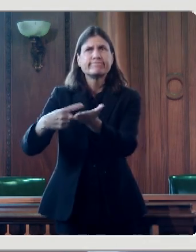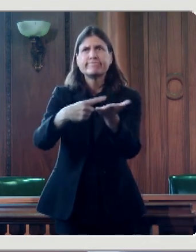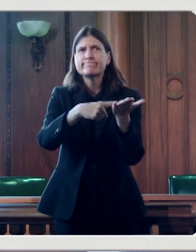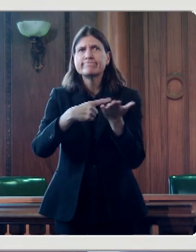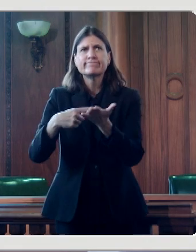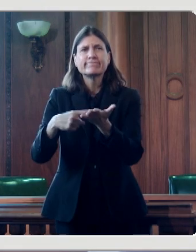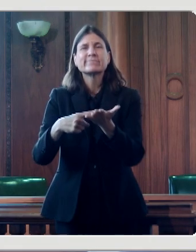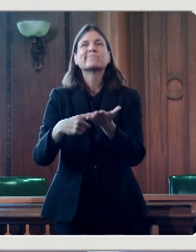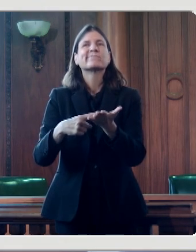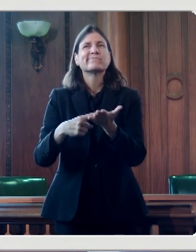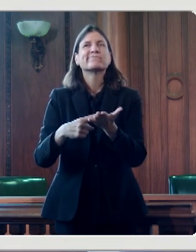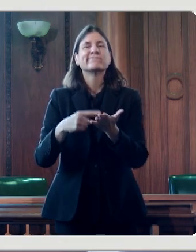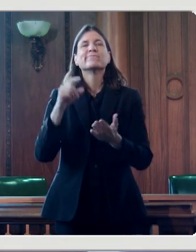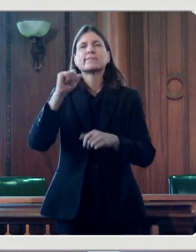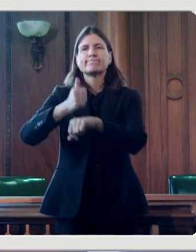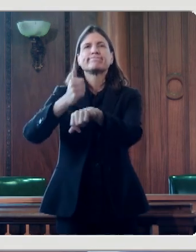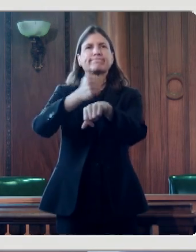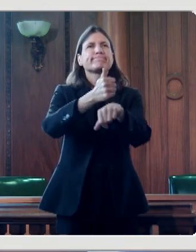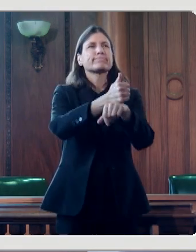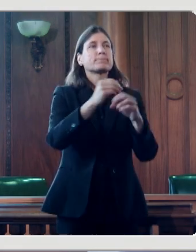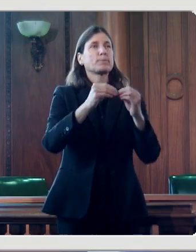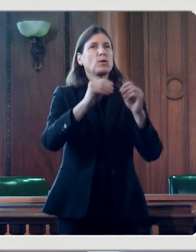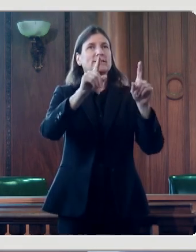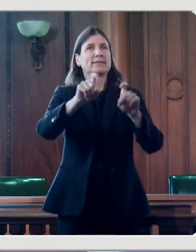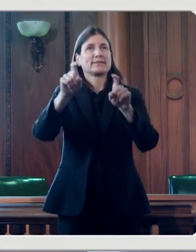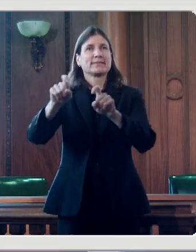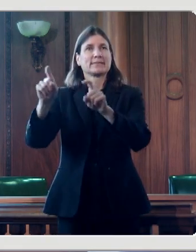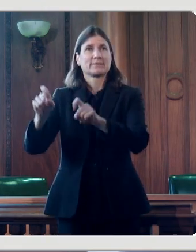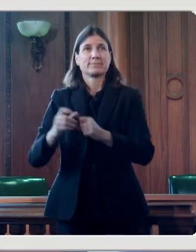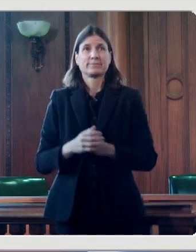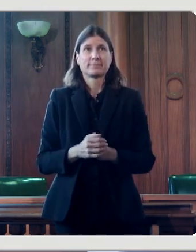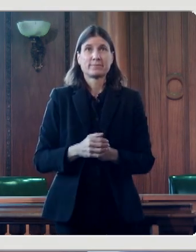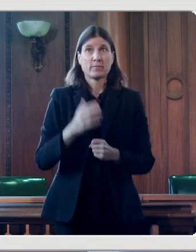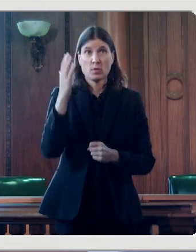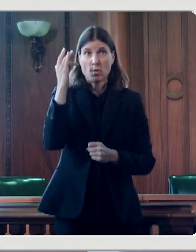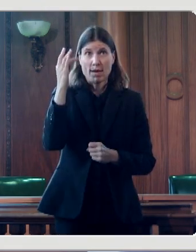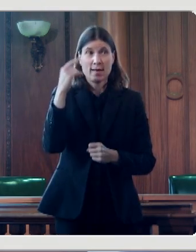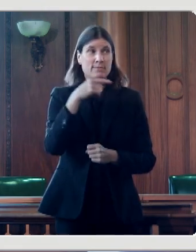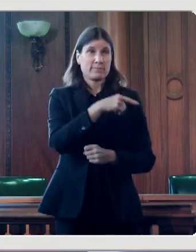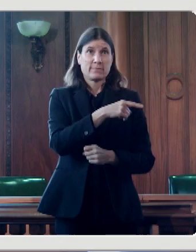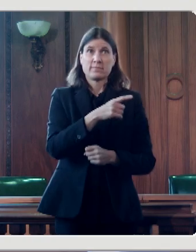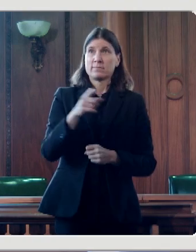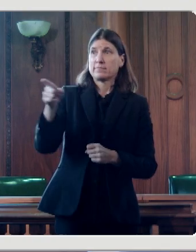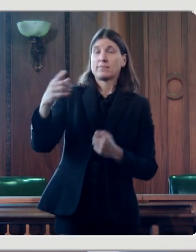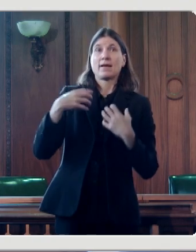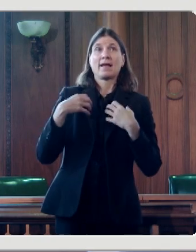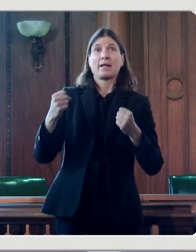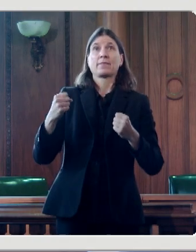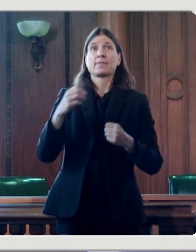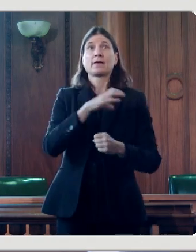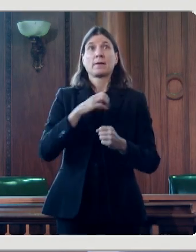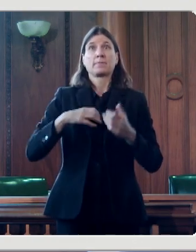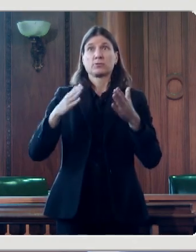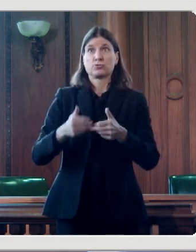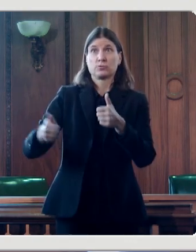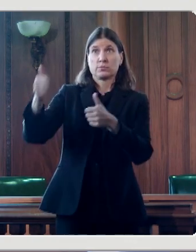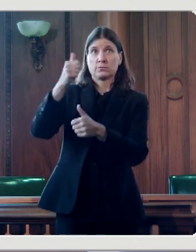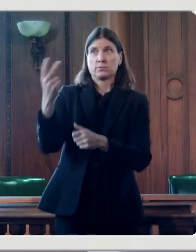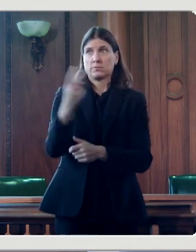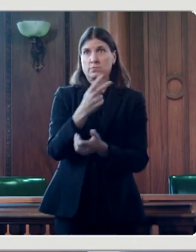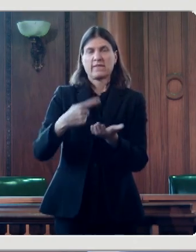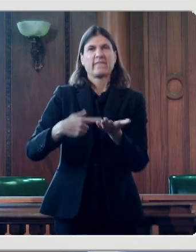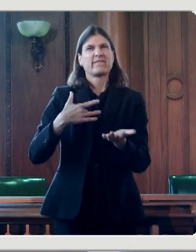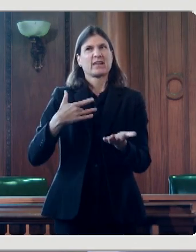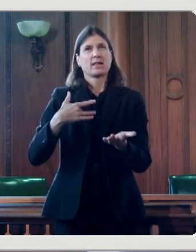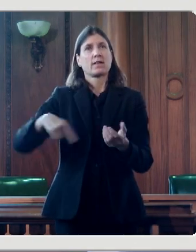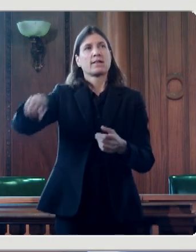The testing, which Helen and I have pushed for right from the beginning, we're going to continue to push. We need more and more testing, but now the